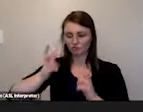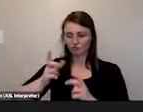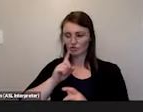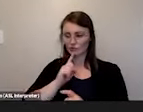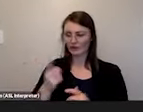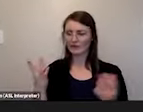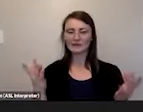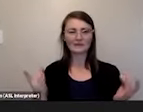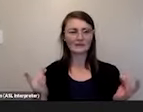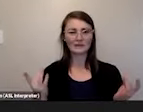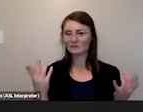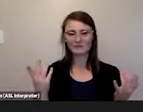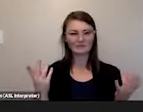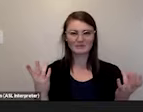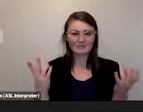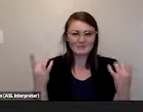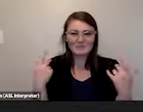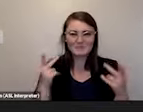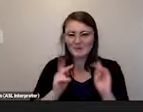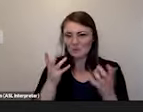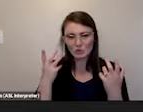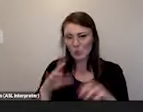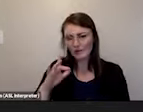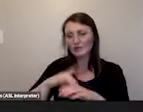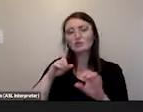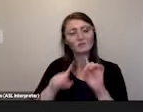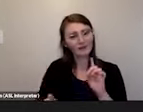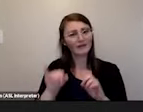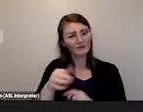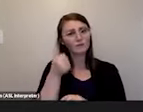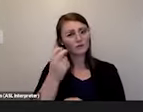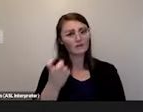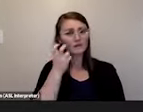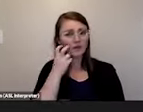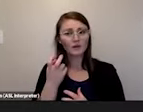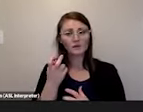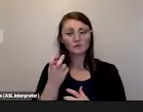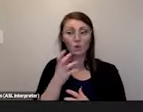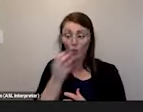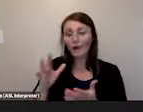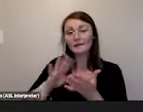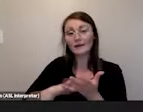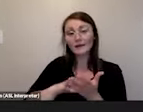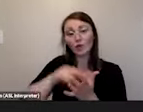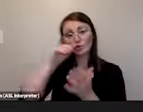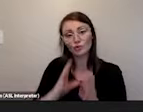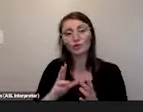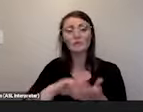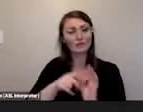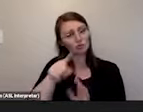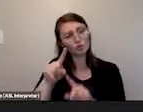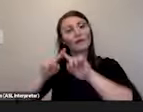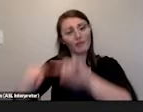still essential. I mean, as blind people and as tactile learners, a lot of us really rely on tactile information, and